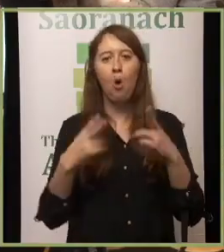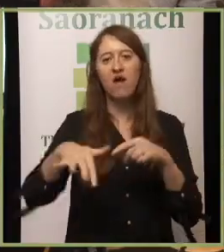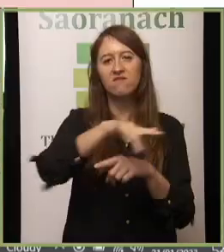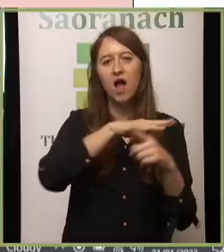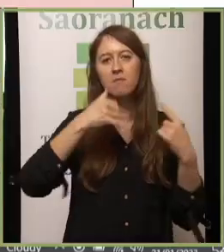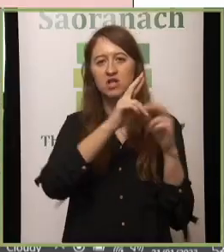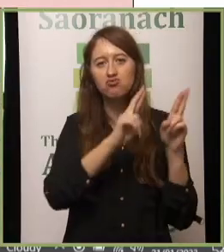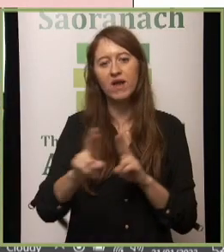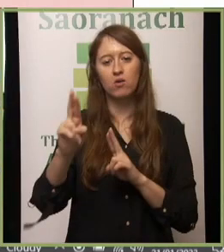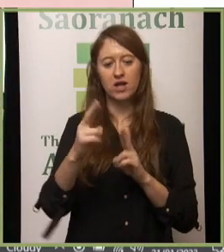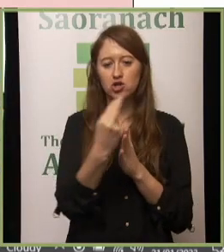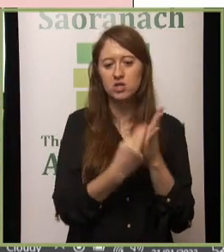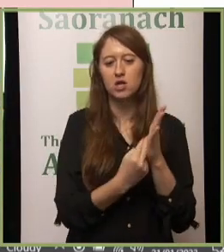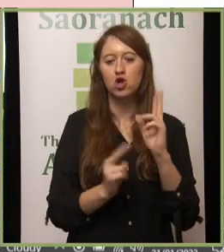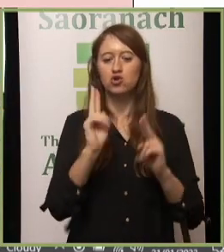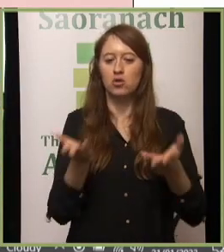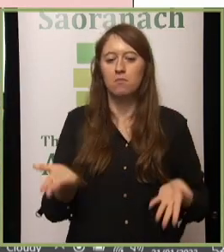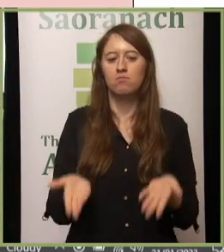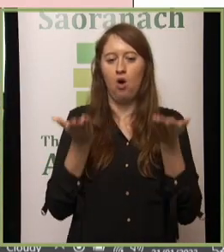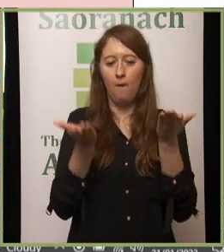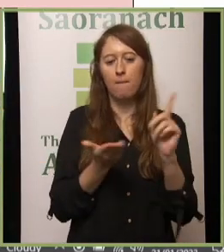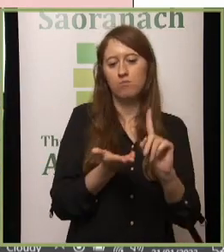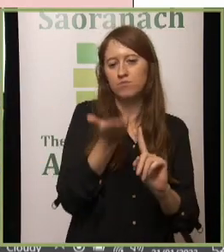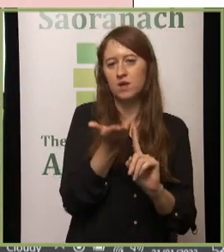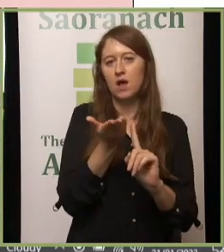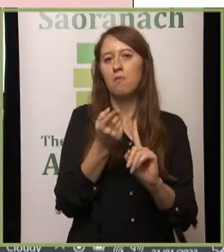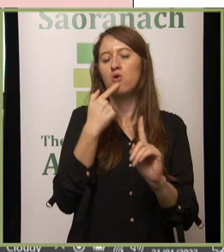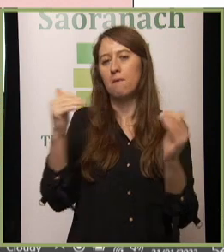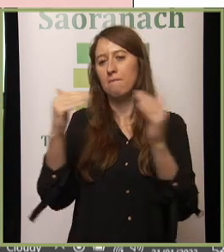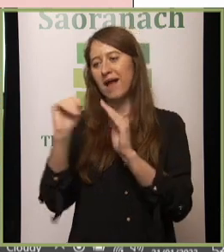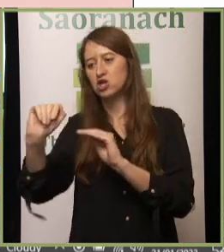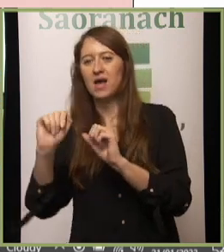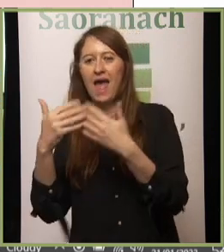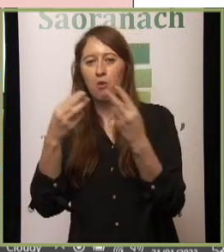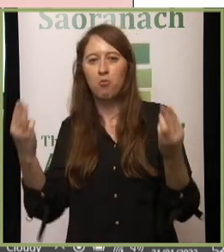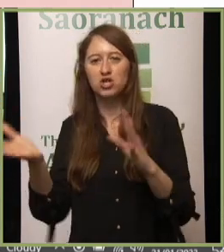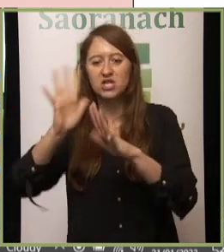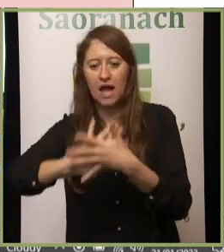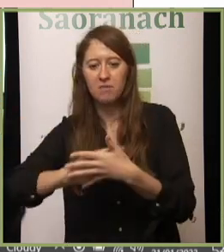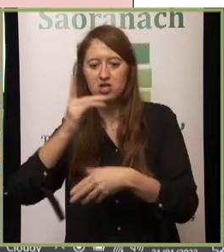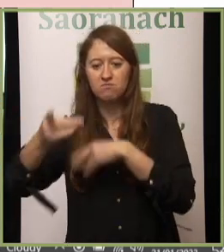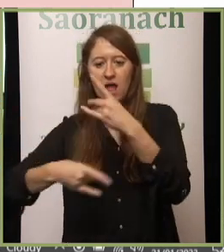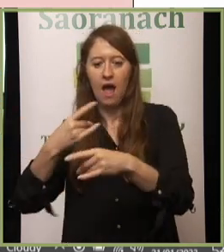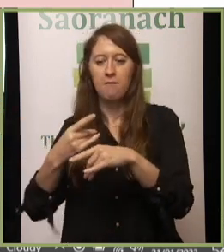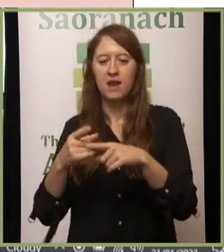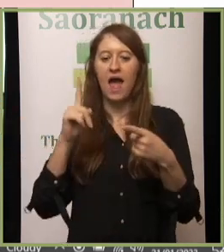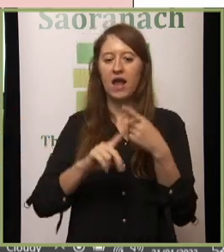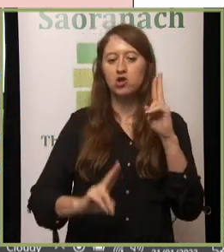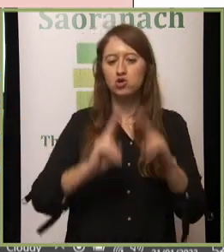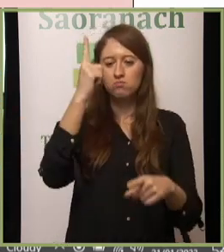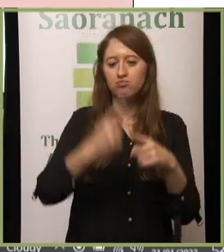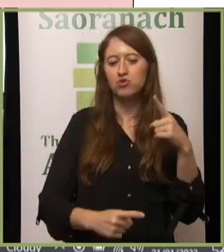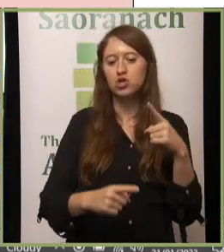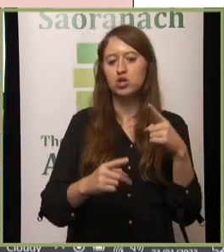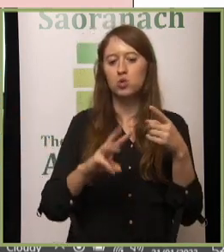be increased to meaningful economic levels reflecting the damage caused, plus enforcement or restoration costs with criminal sanction where